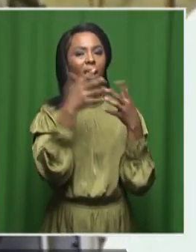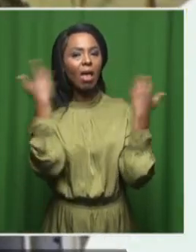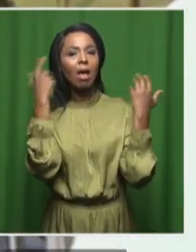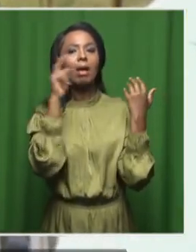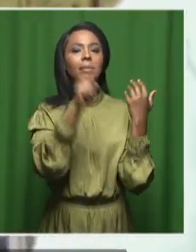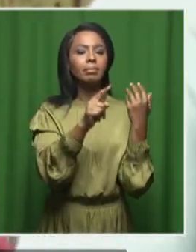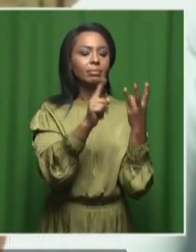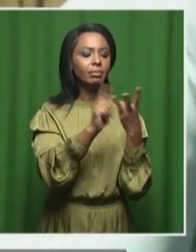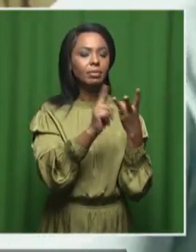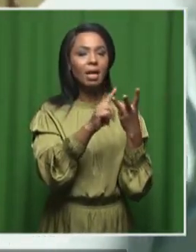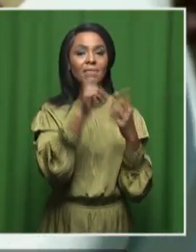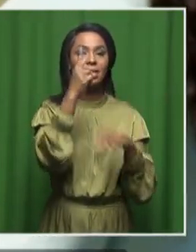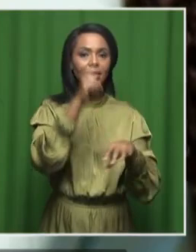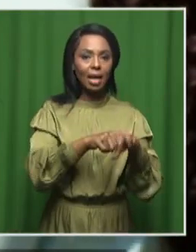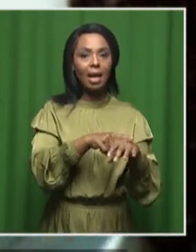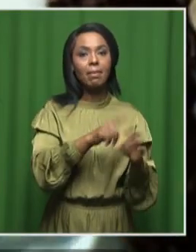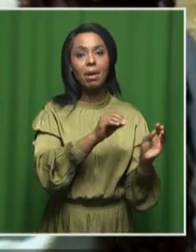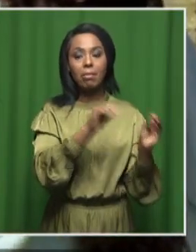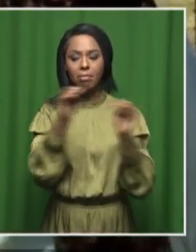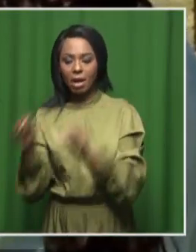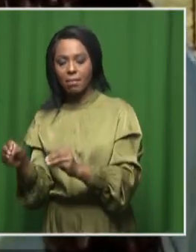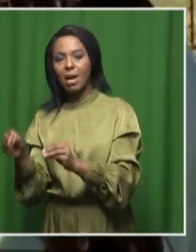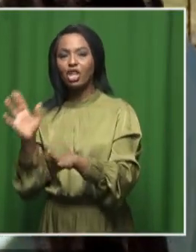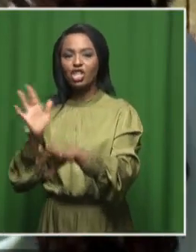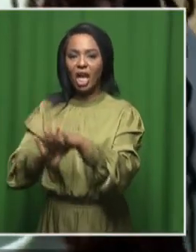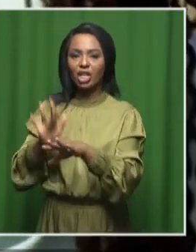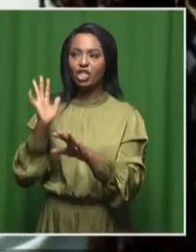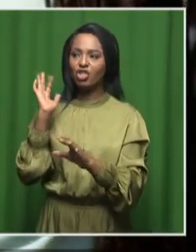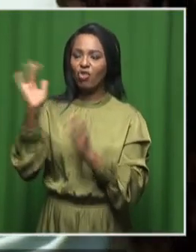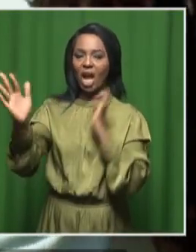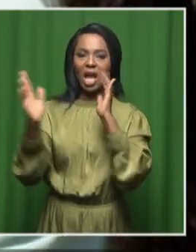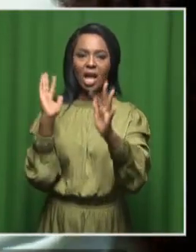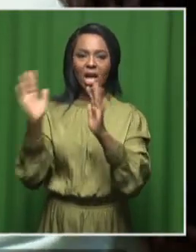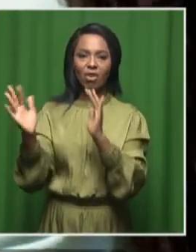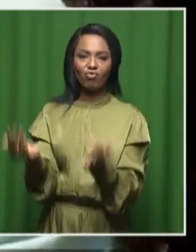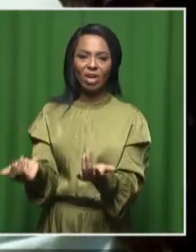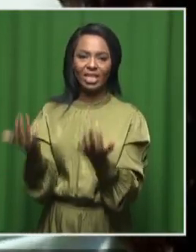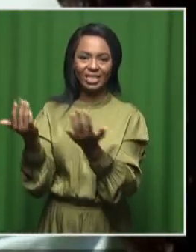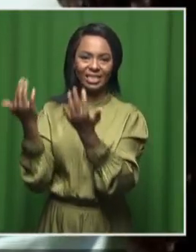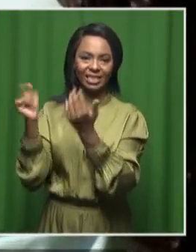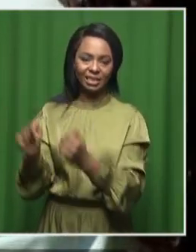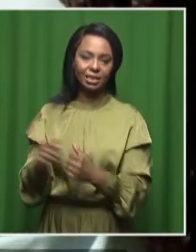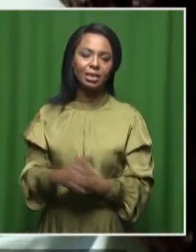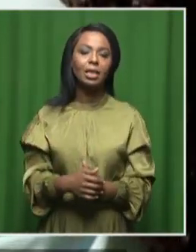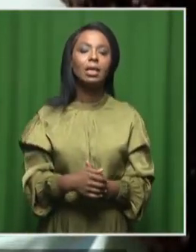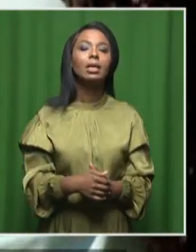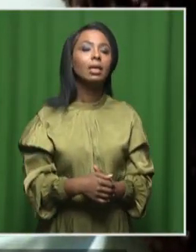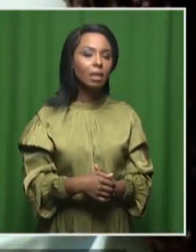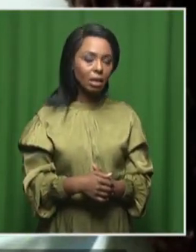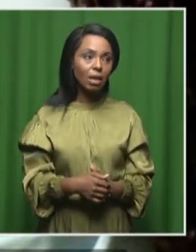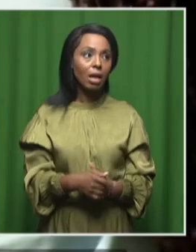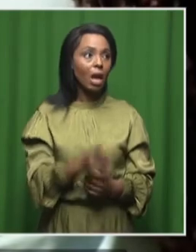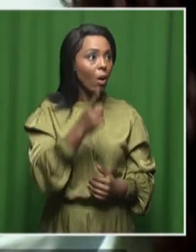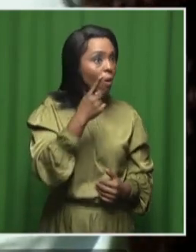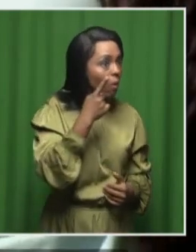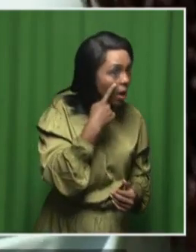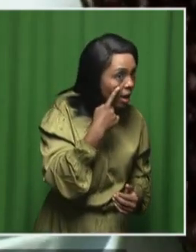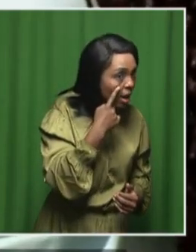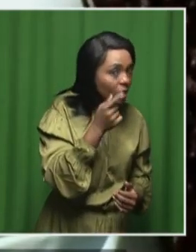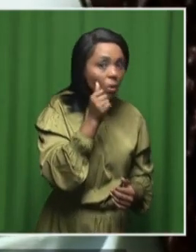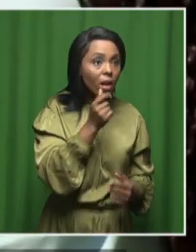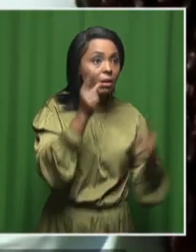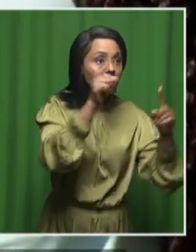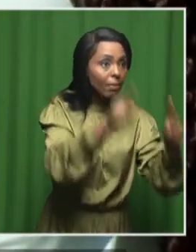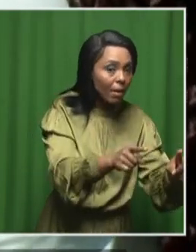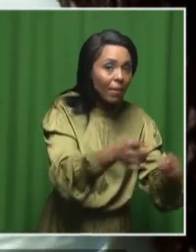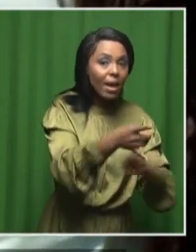would be touching the grass. Talk to us about that. I imagine, what we watch there and what we witnessed, not only watch, really the